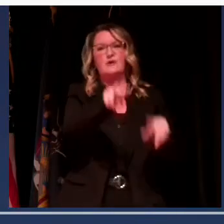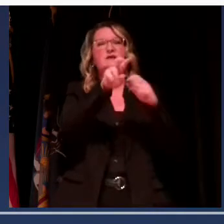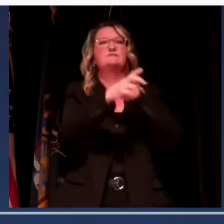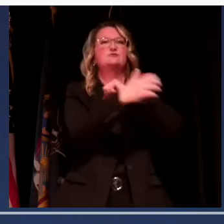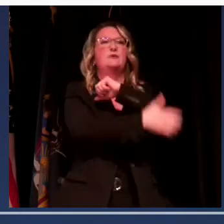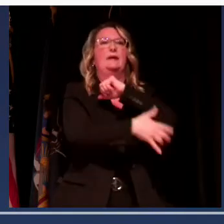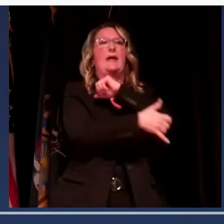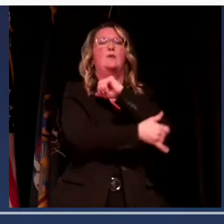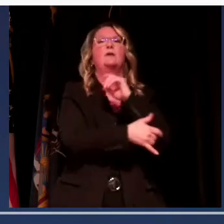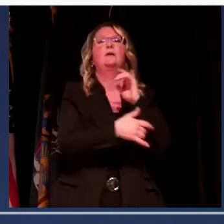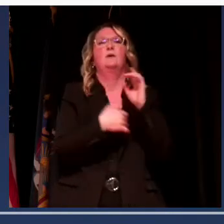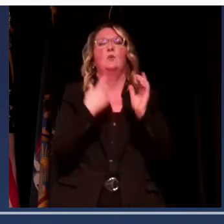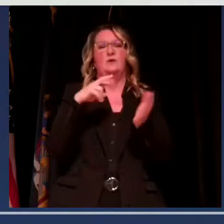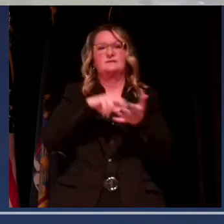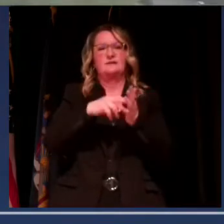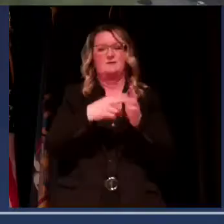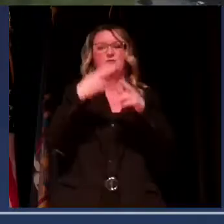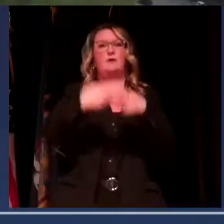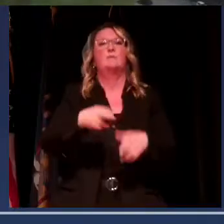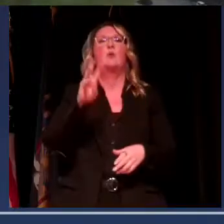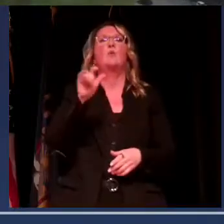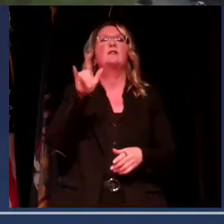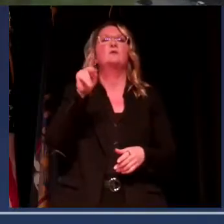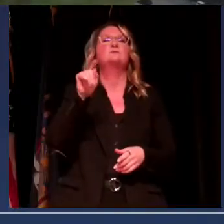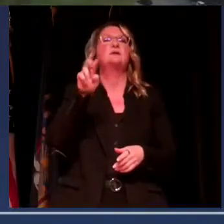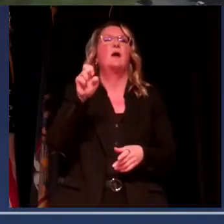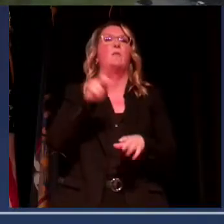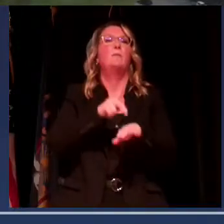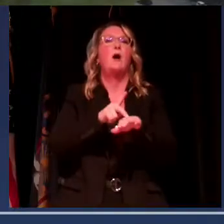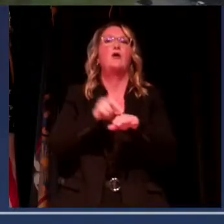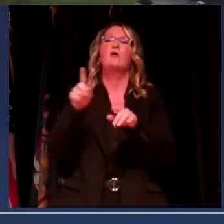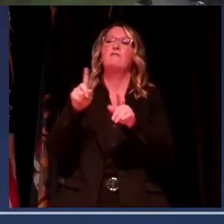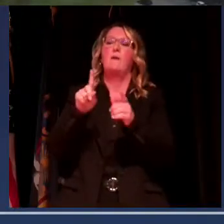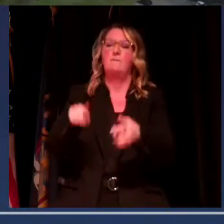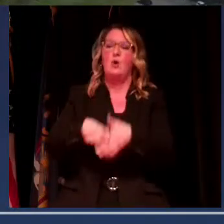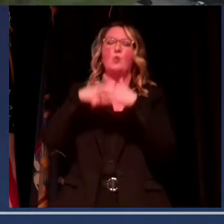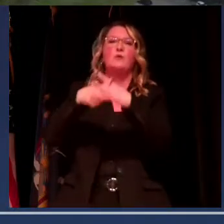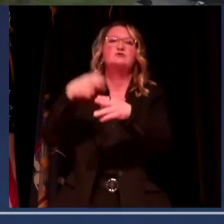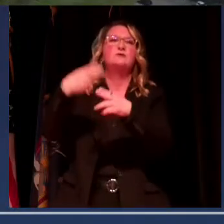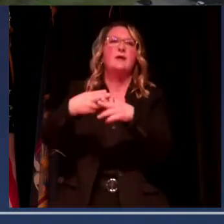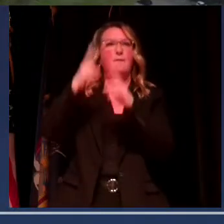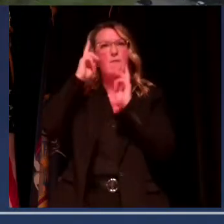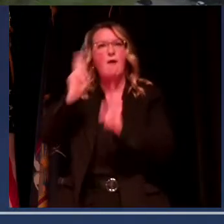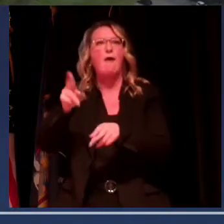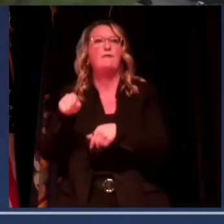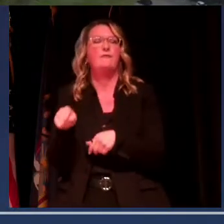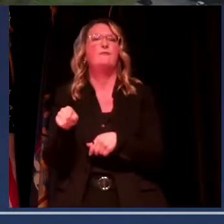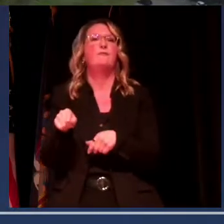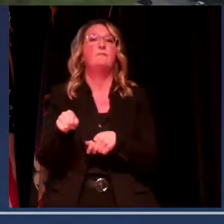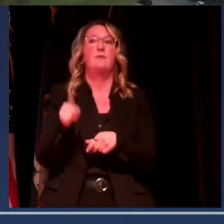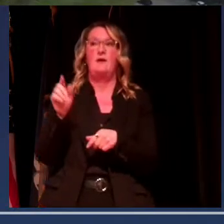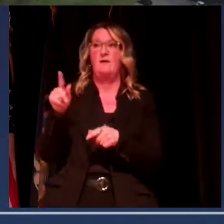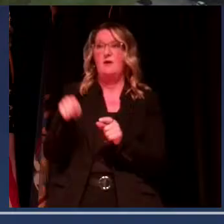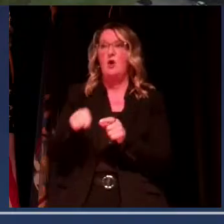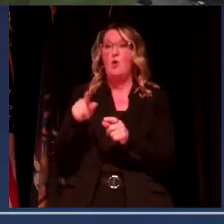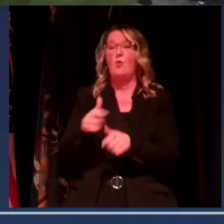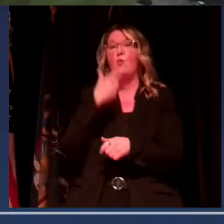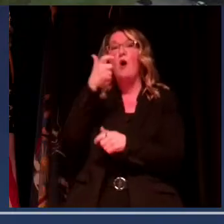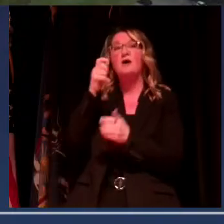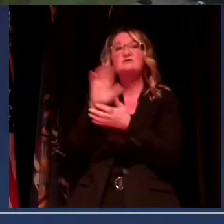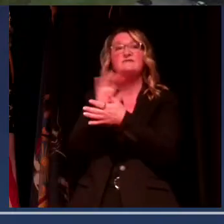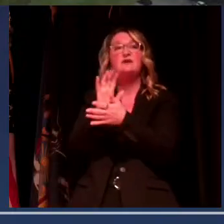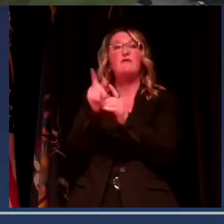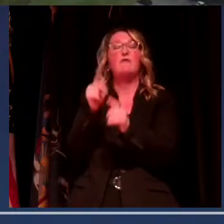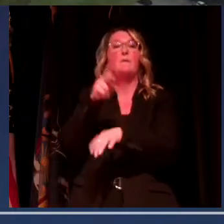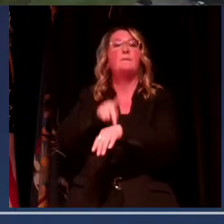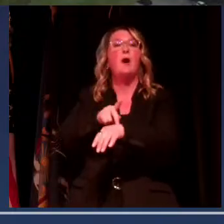and we intend to rename it Willowdale Park in honor of its original name. Now I ask you to watch this video from our Parks